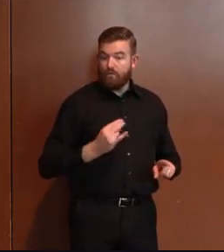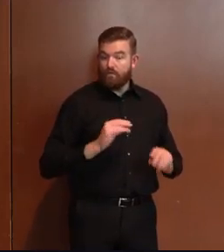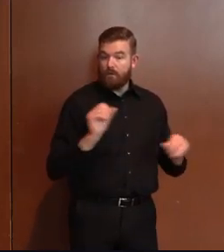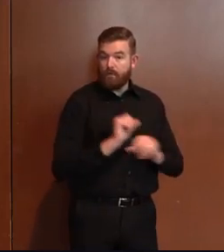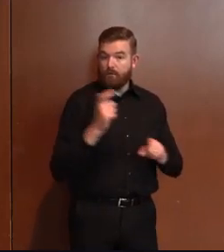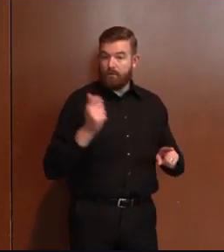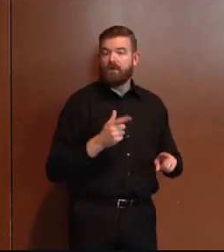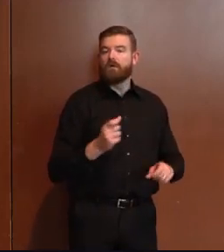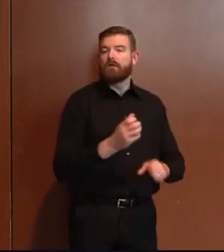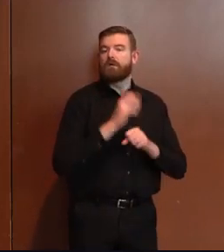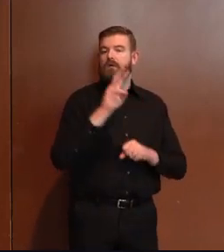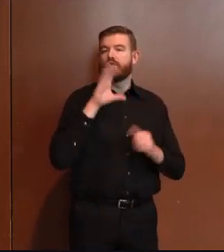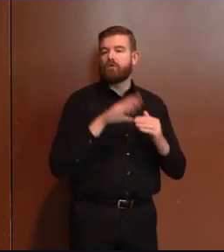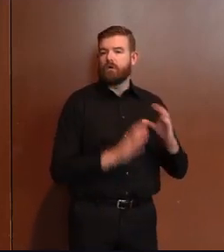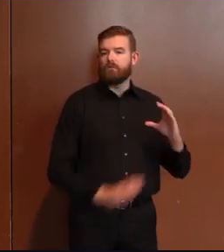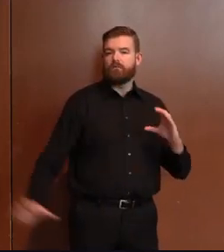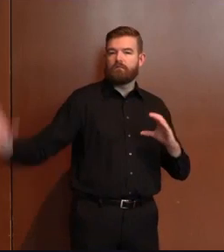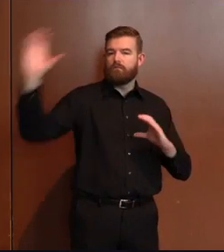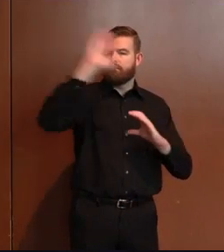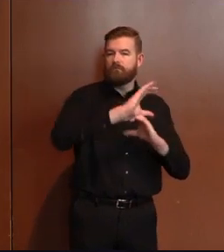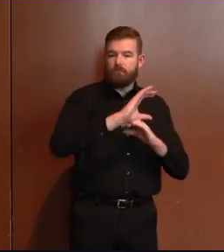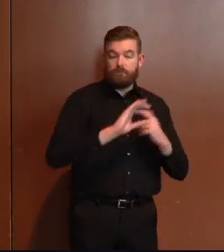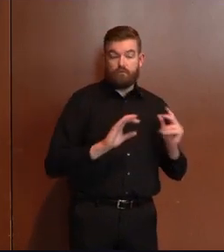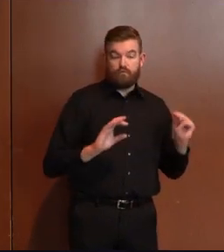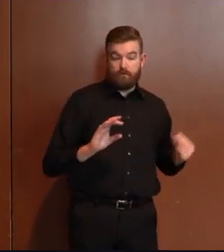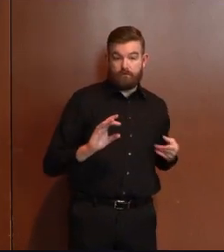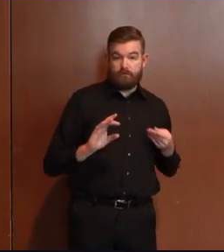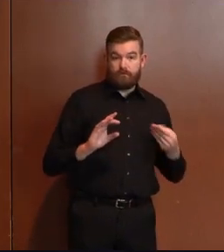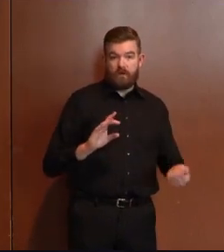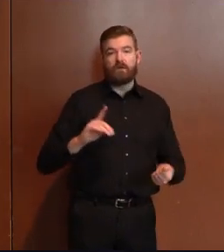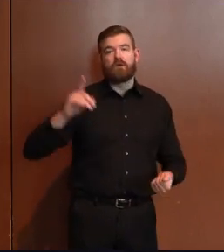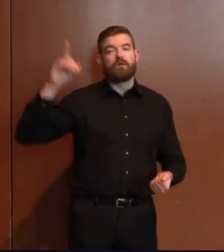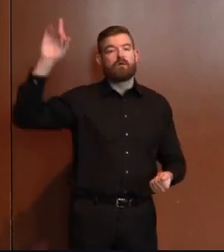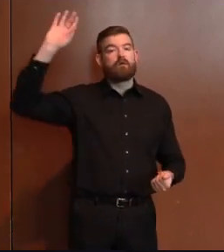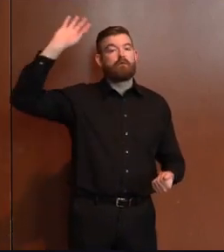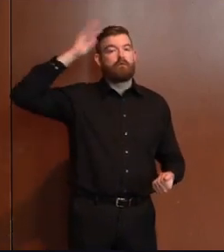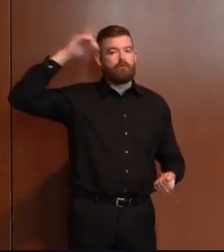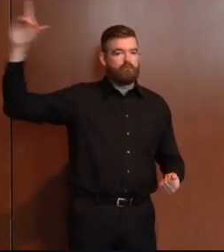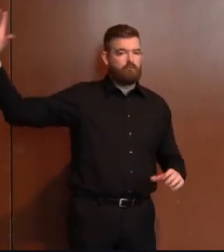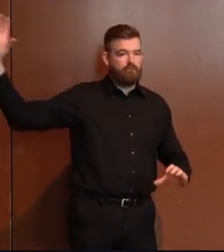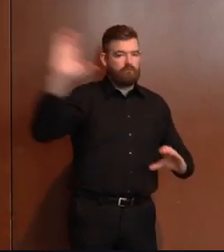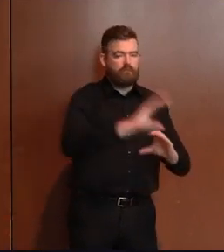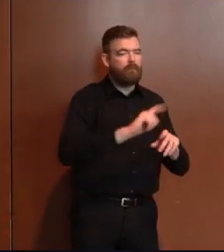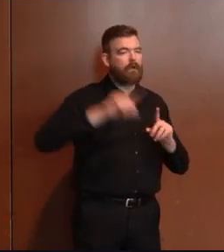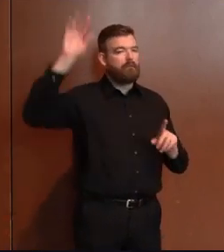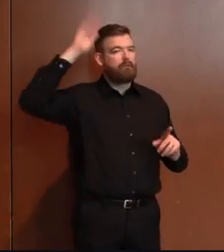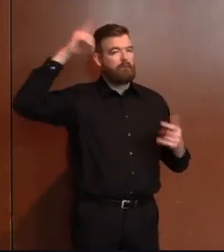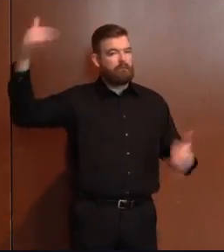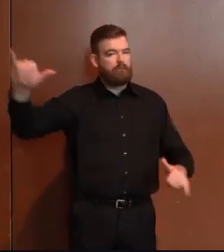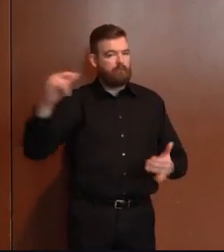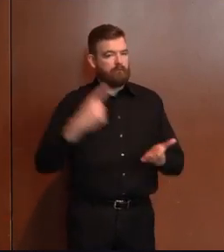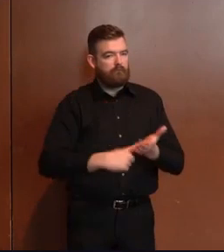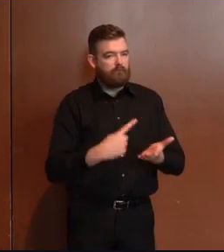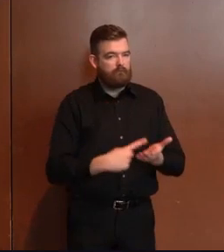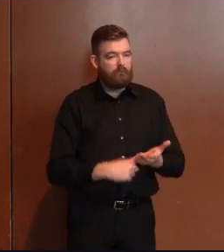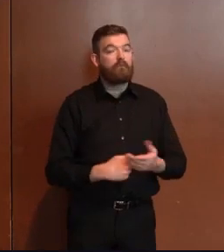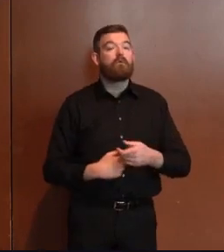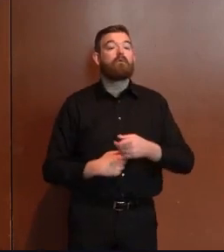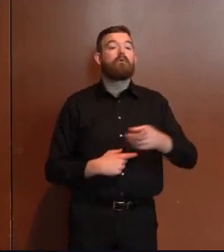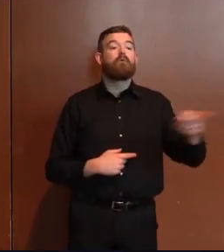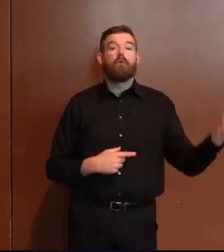separate payment, but there's still nothing they need to do. It'll come a few days after the regular unemployment payment. I just need to say one thing, though, that this is still a federally